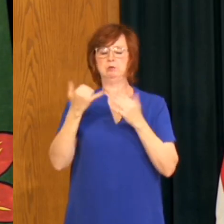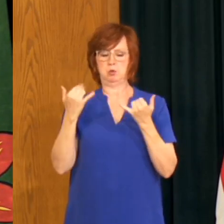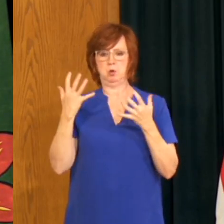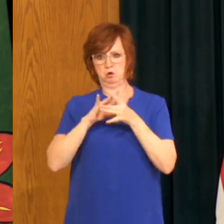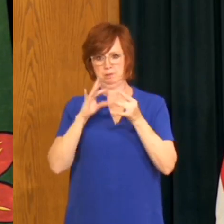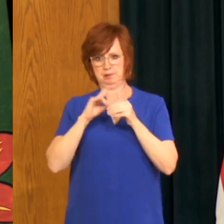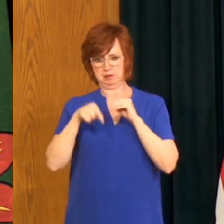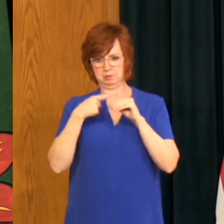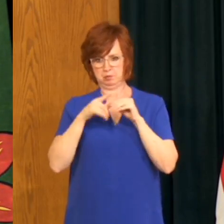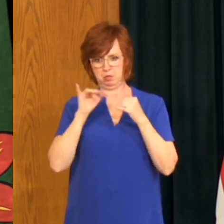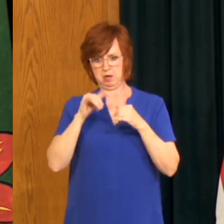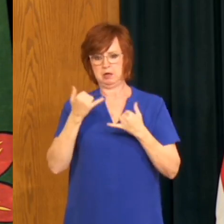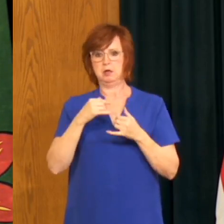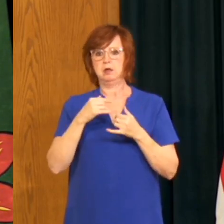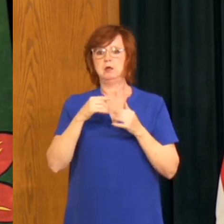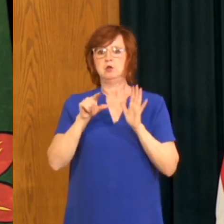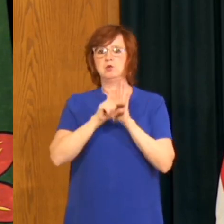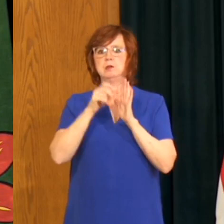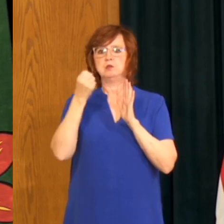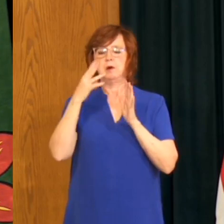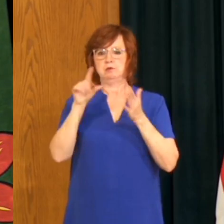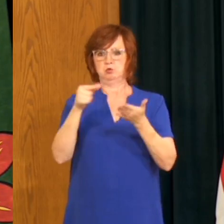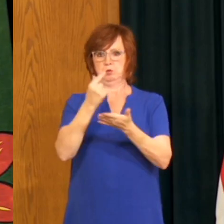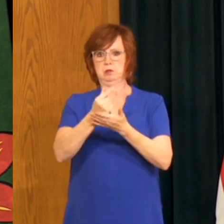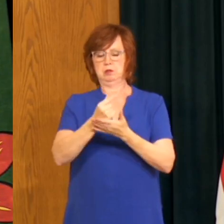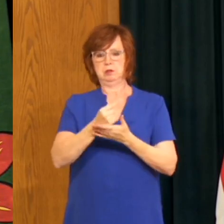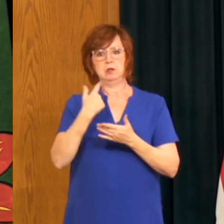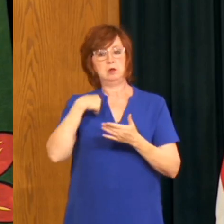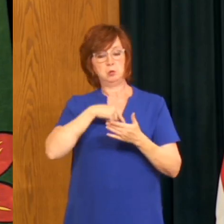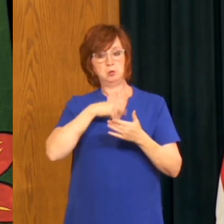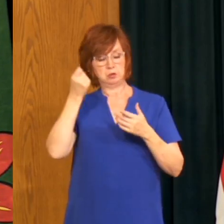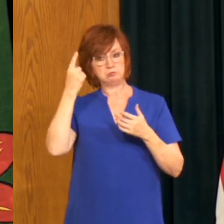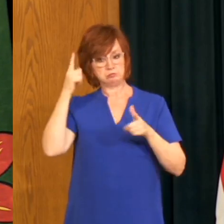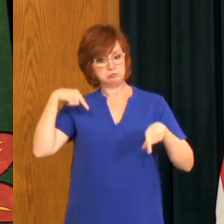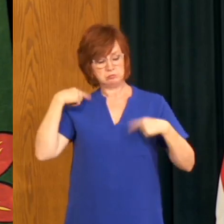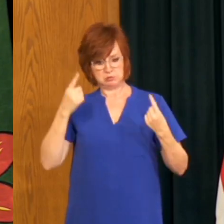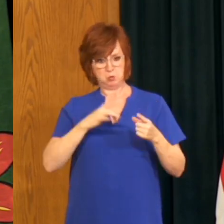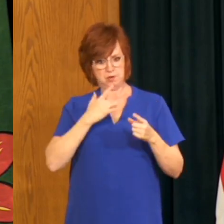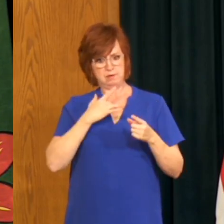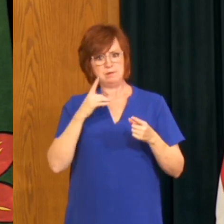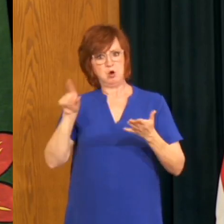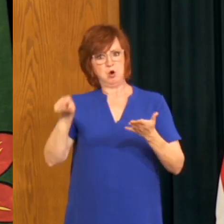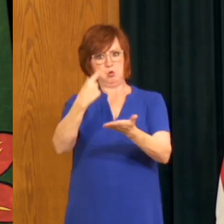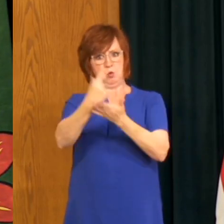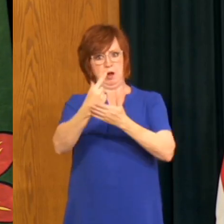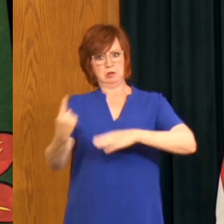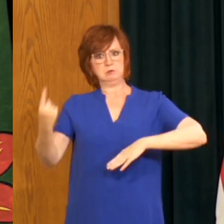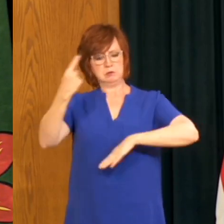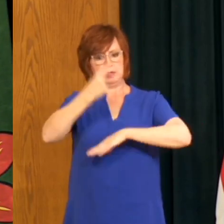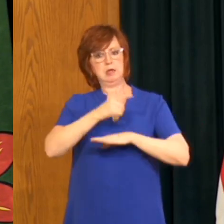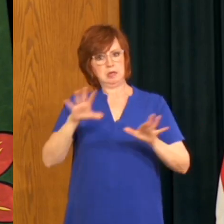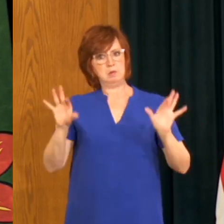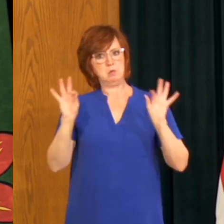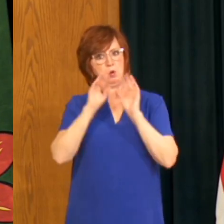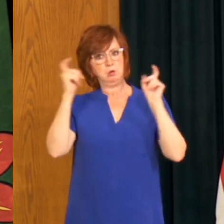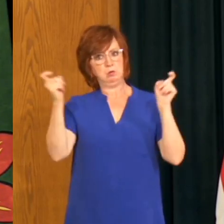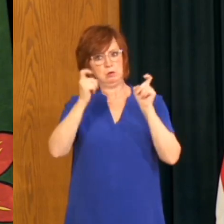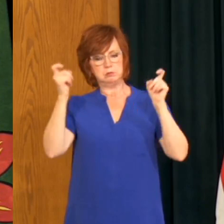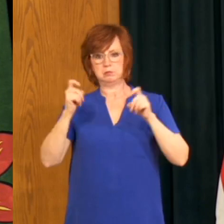ceremonies. It's always been our view that graduation ceremonies can and they should occur, albeit in very innovative